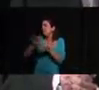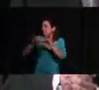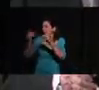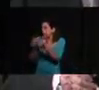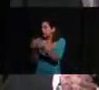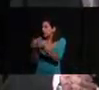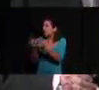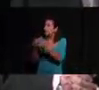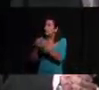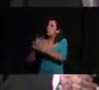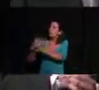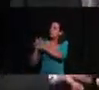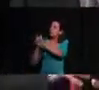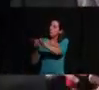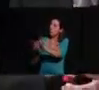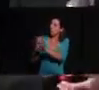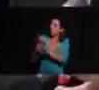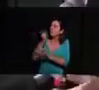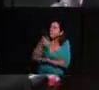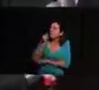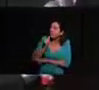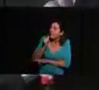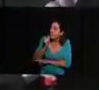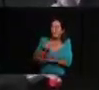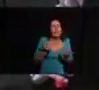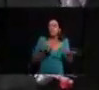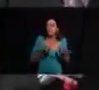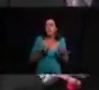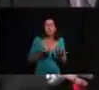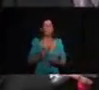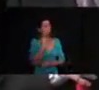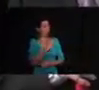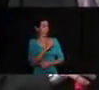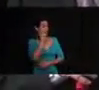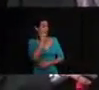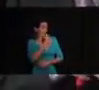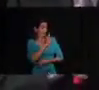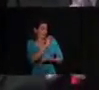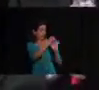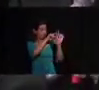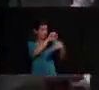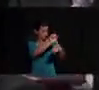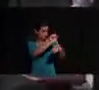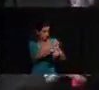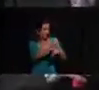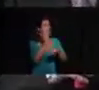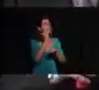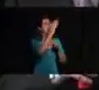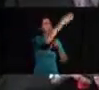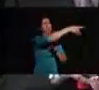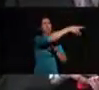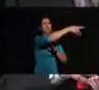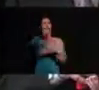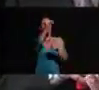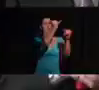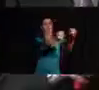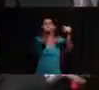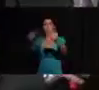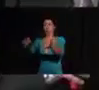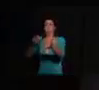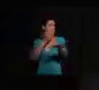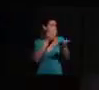to get the job done. I guess the thing that fuels me every day is that we know as individuals, regardless of